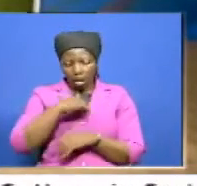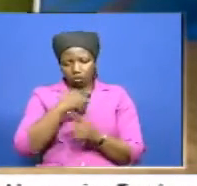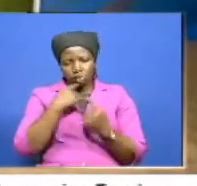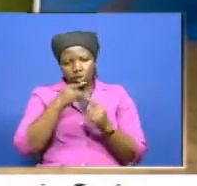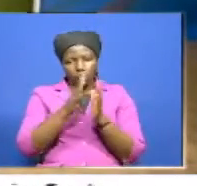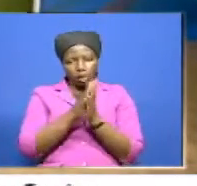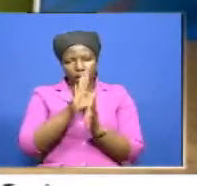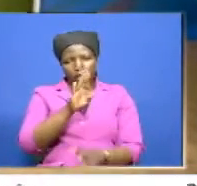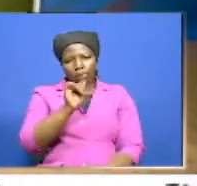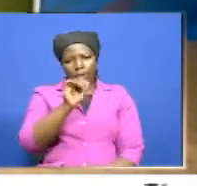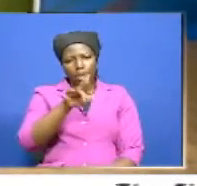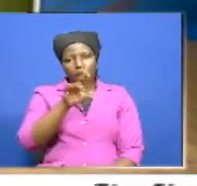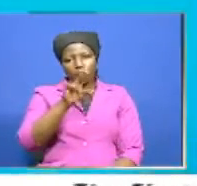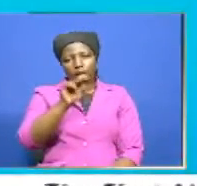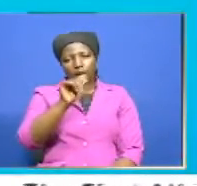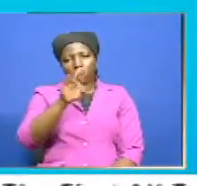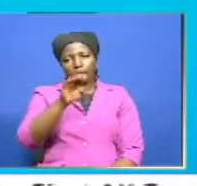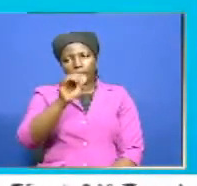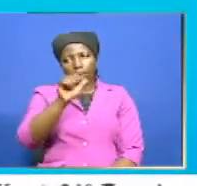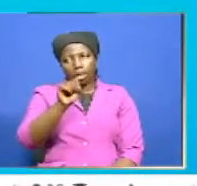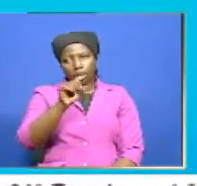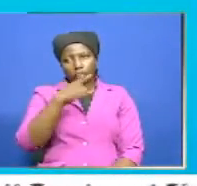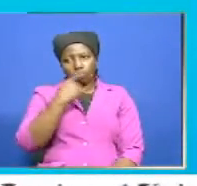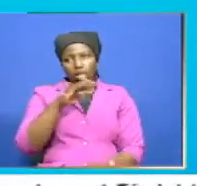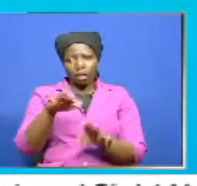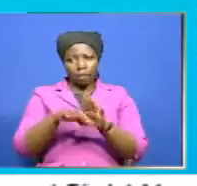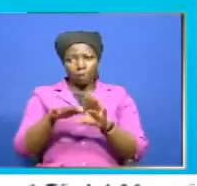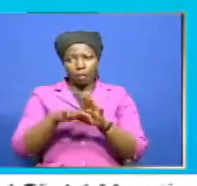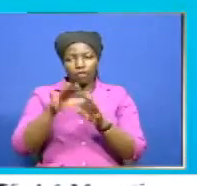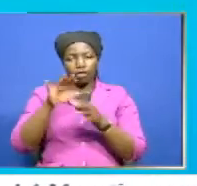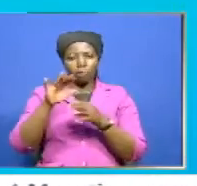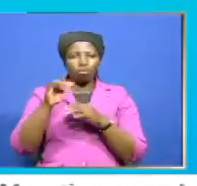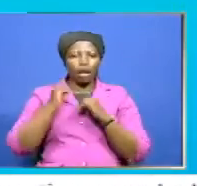a member of the Athletics Kenya Executive Committee, about that and much more. A short